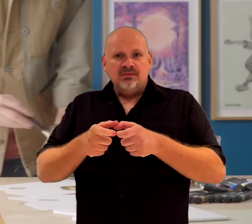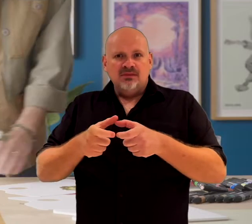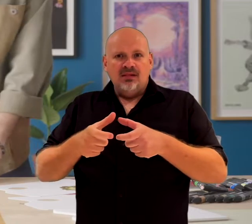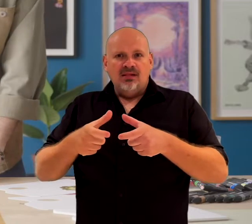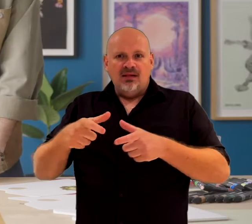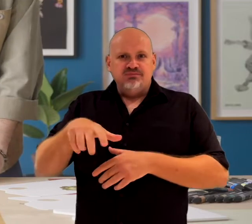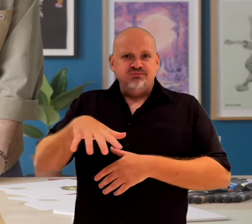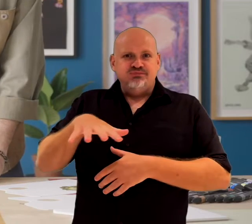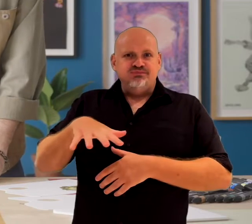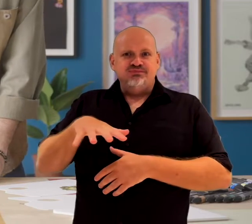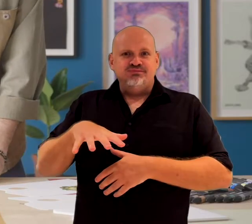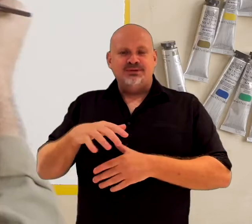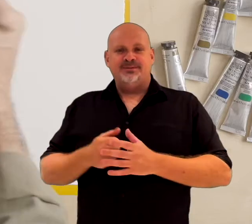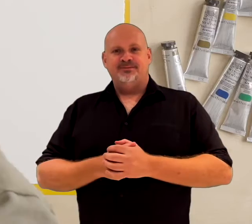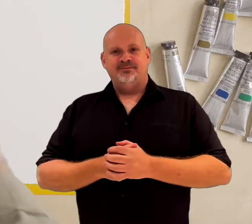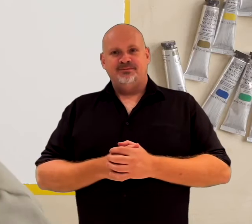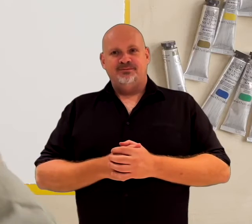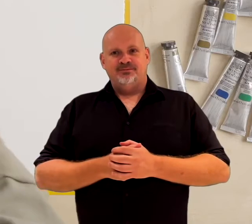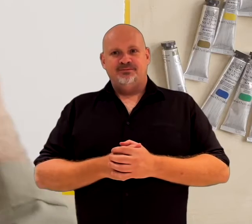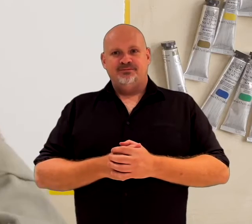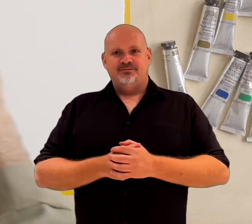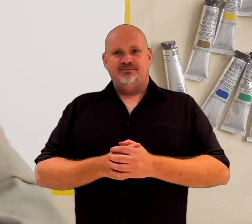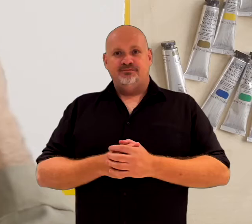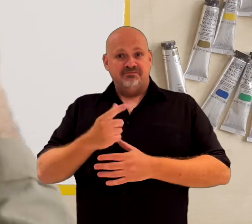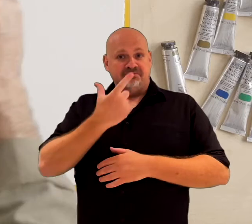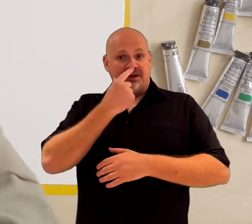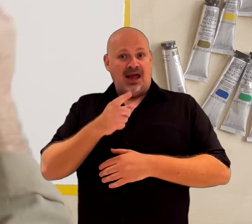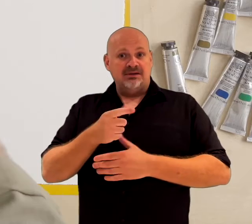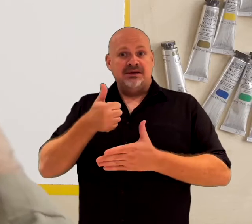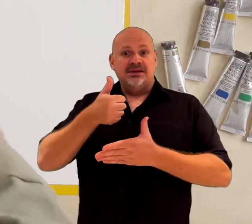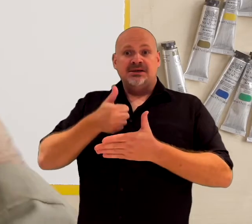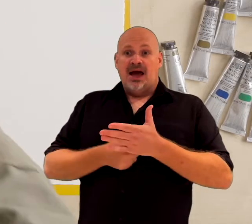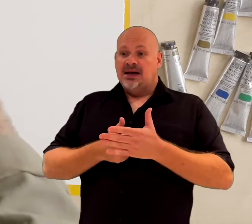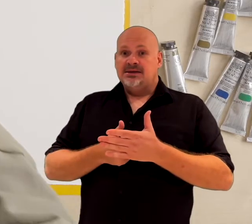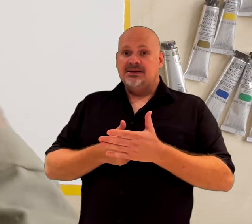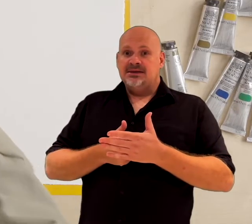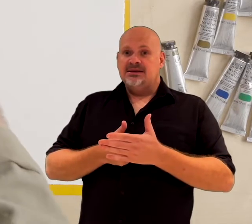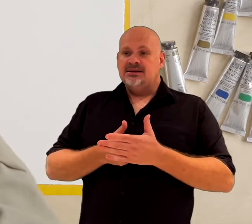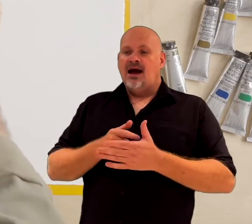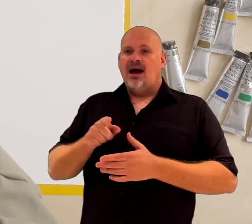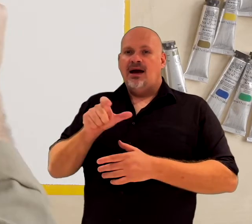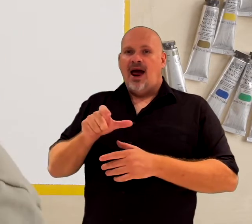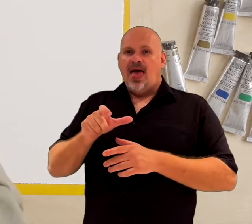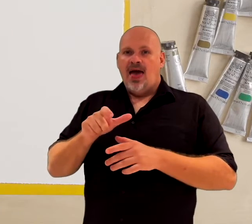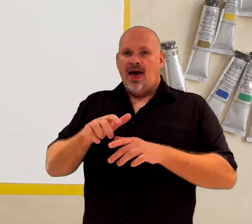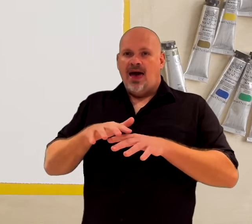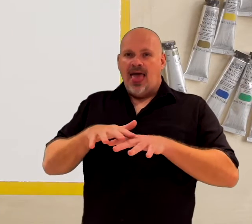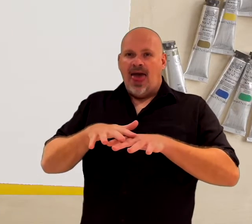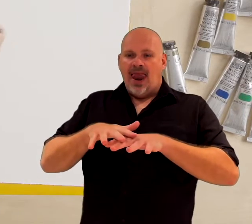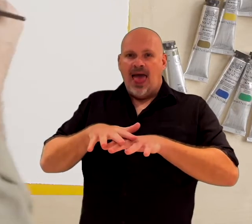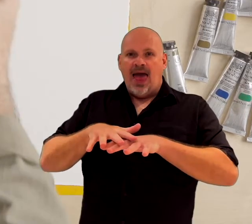and you can start to sort of lay in the color like this, for example. But you